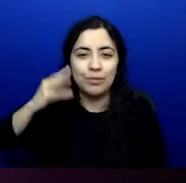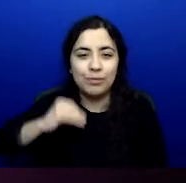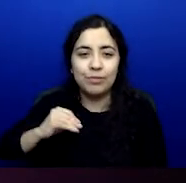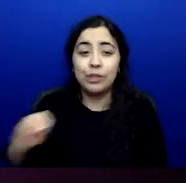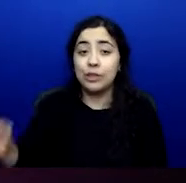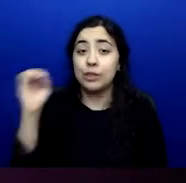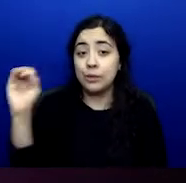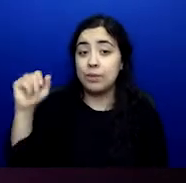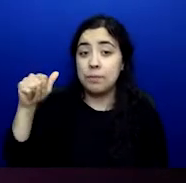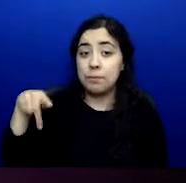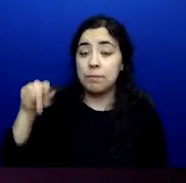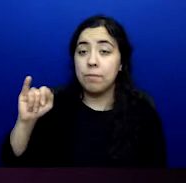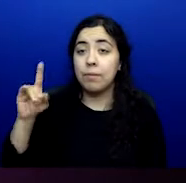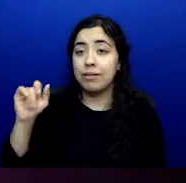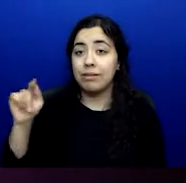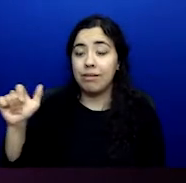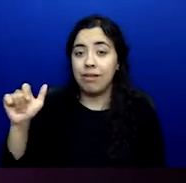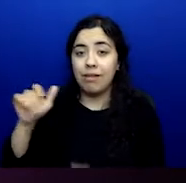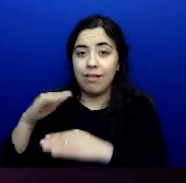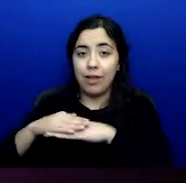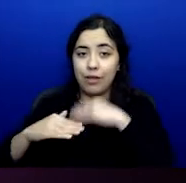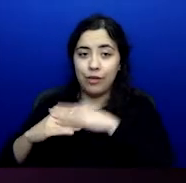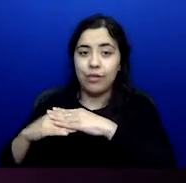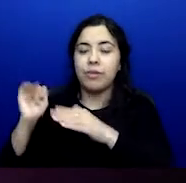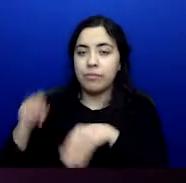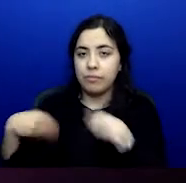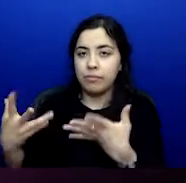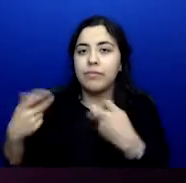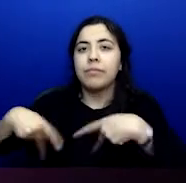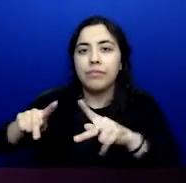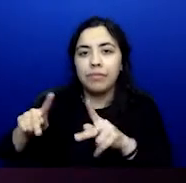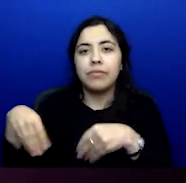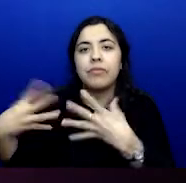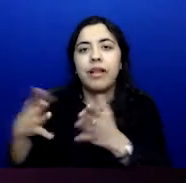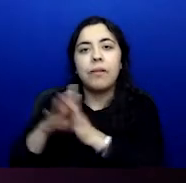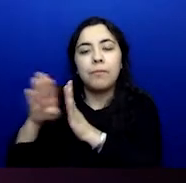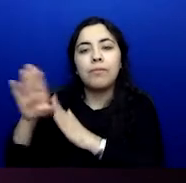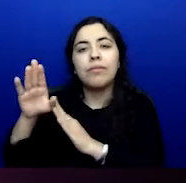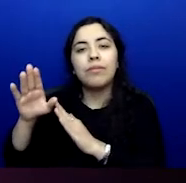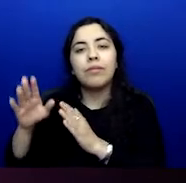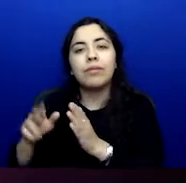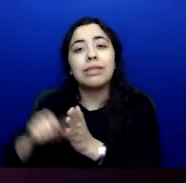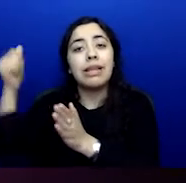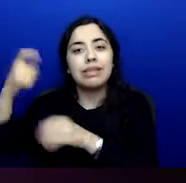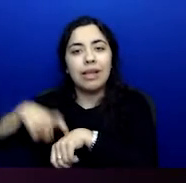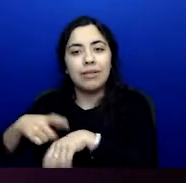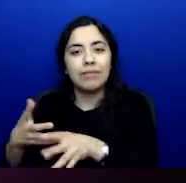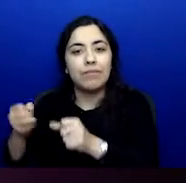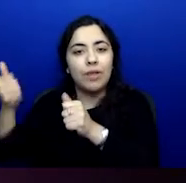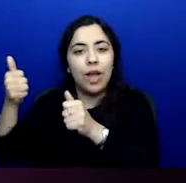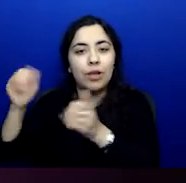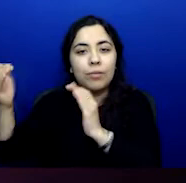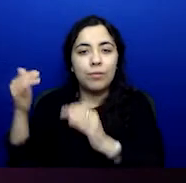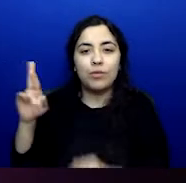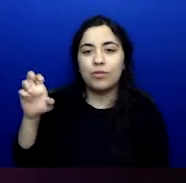zero API data layer that allows you to develop 10 times faster than with REST or